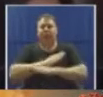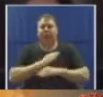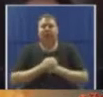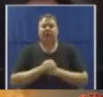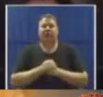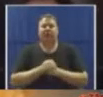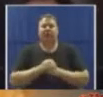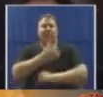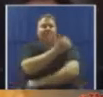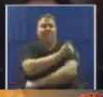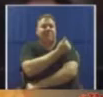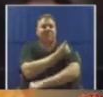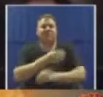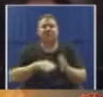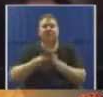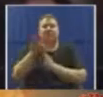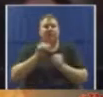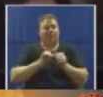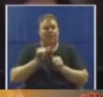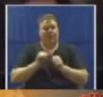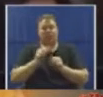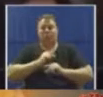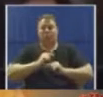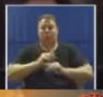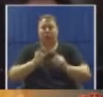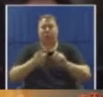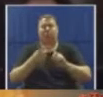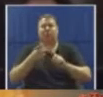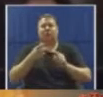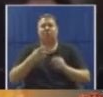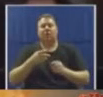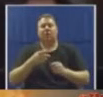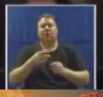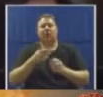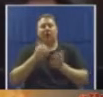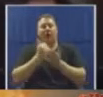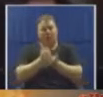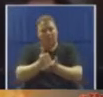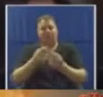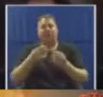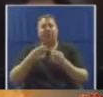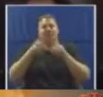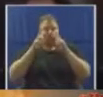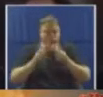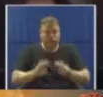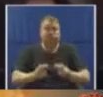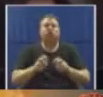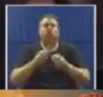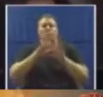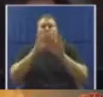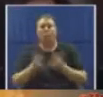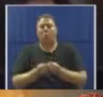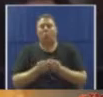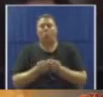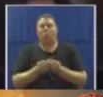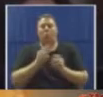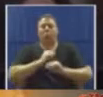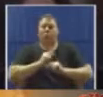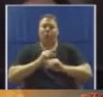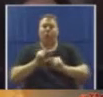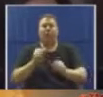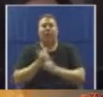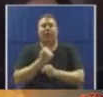of vaccines, treatment, and diagnostics, ensure better response mechanisms